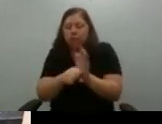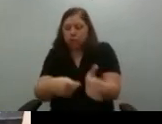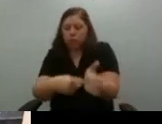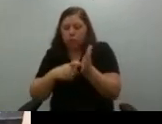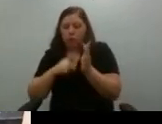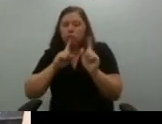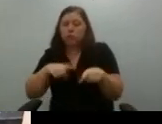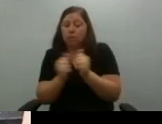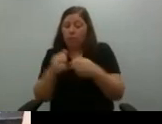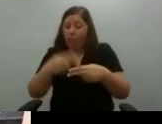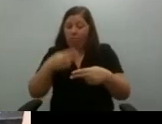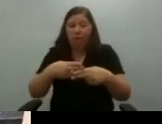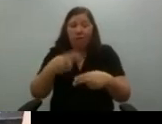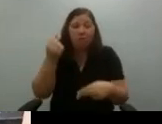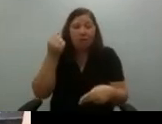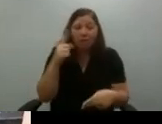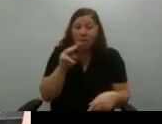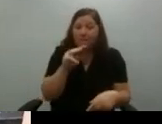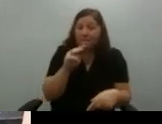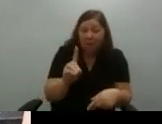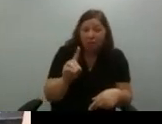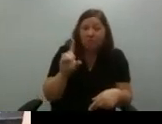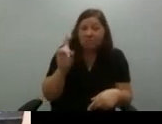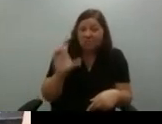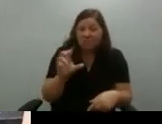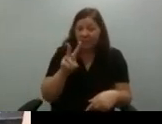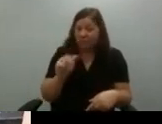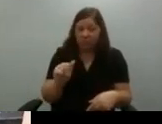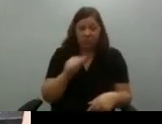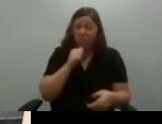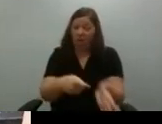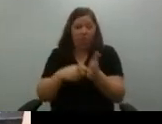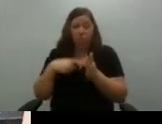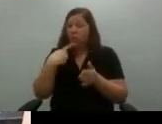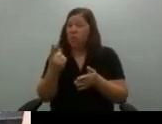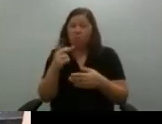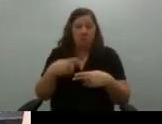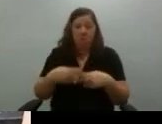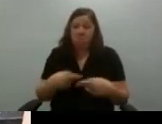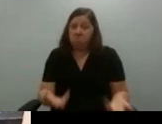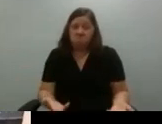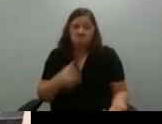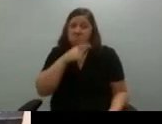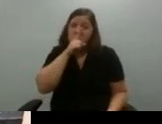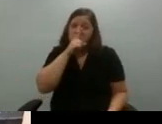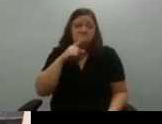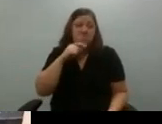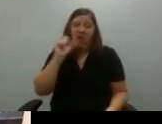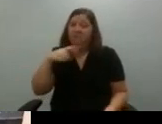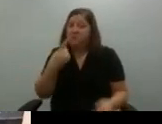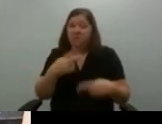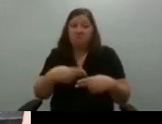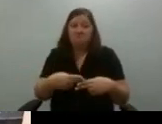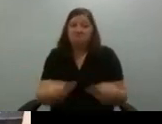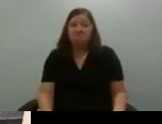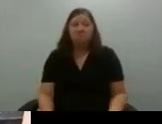name, but you're not required to do this in Maryland, DC, or Virginia. If you're not arrested,